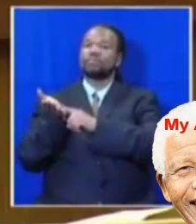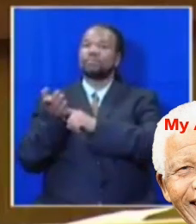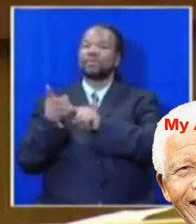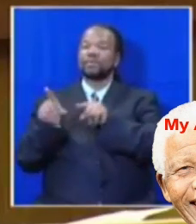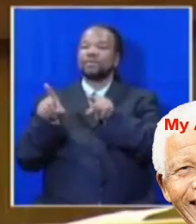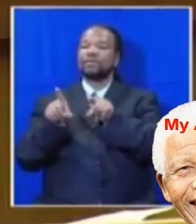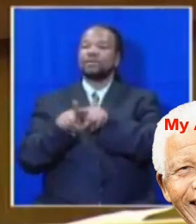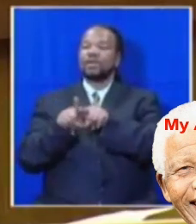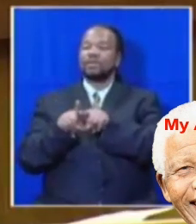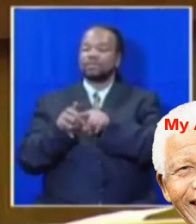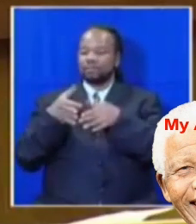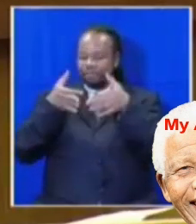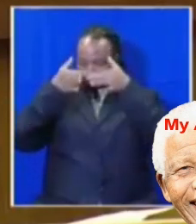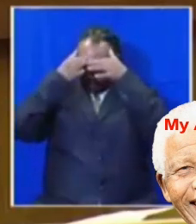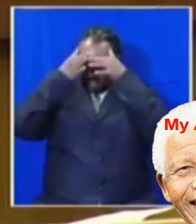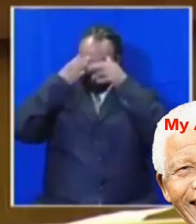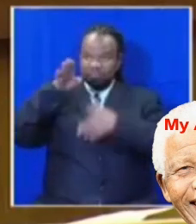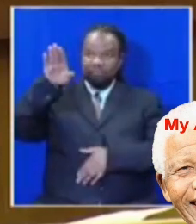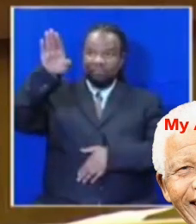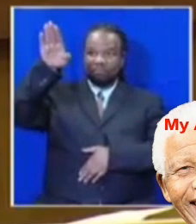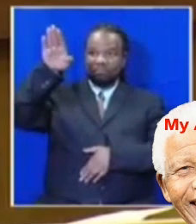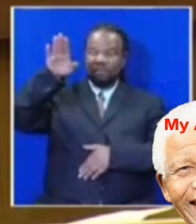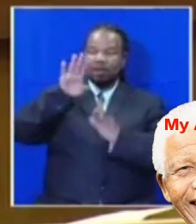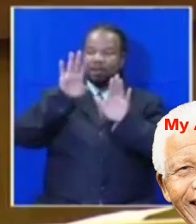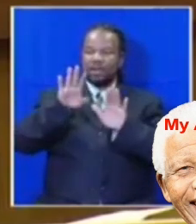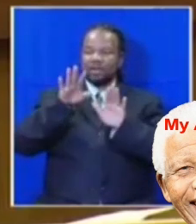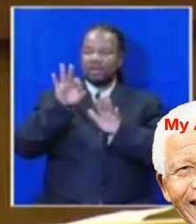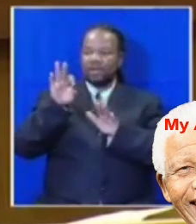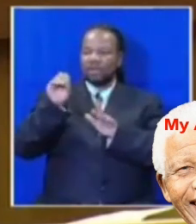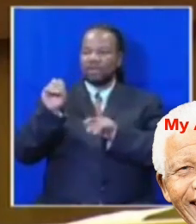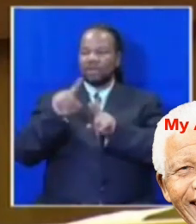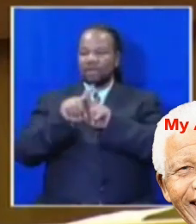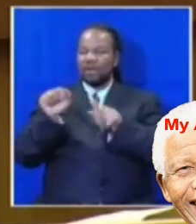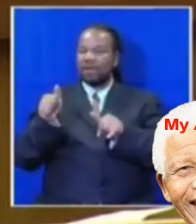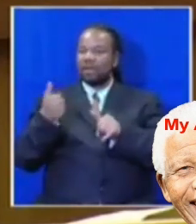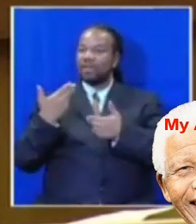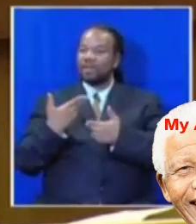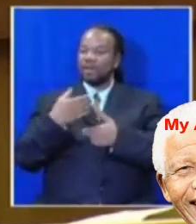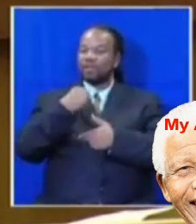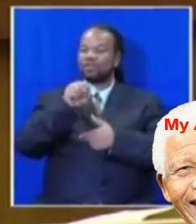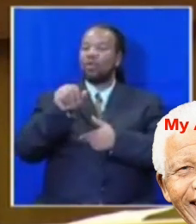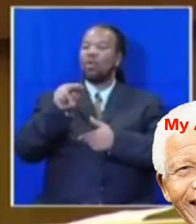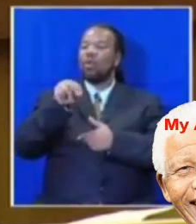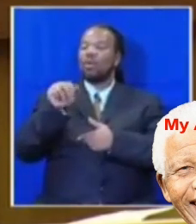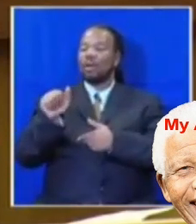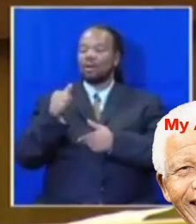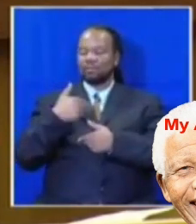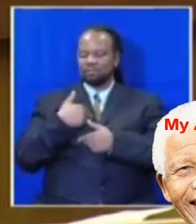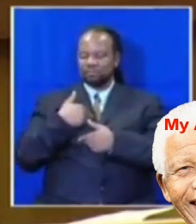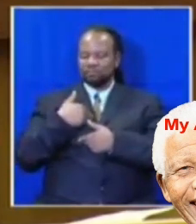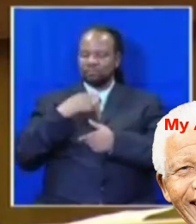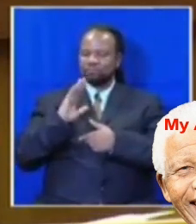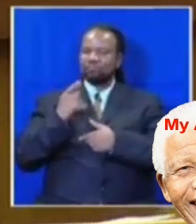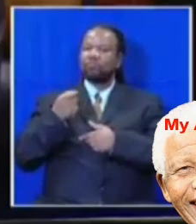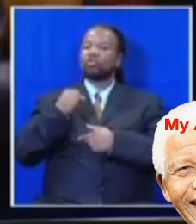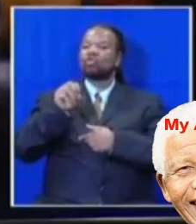Nazi outfit, disrupted the SONA 2015 and abused the president. Point of order. Honorable Mthembu, will you